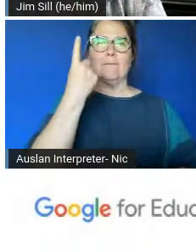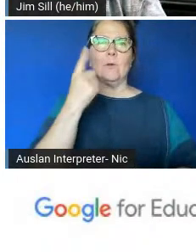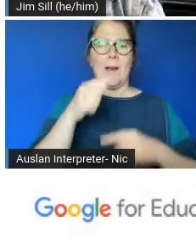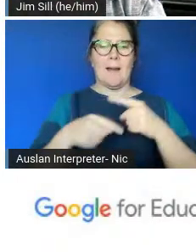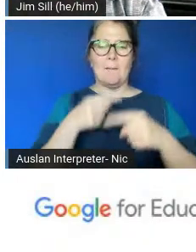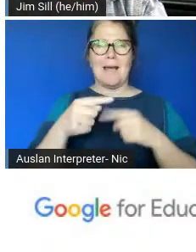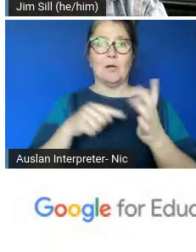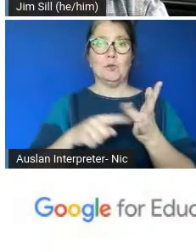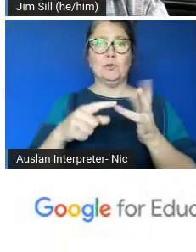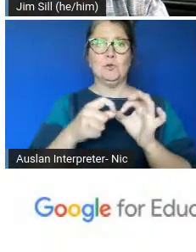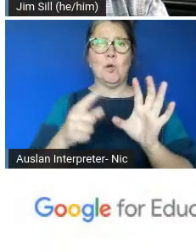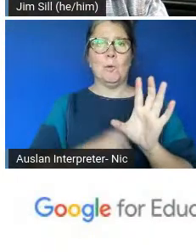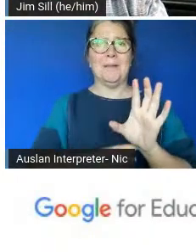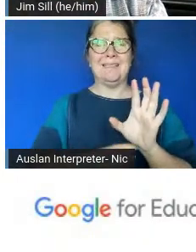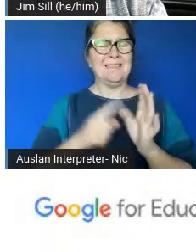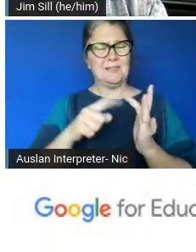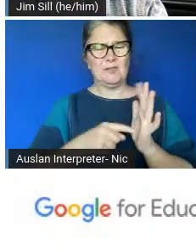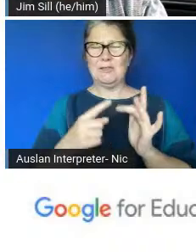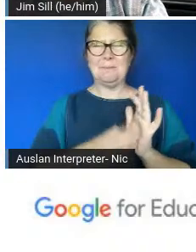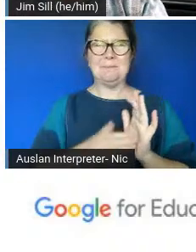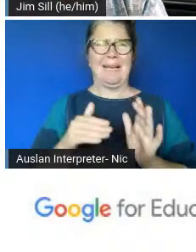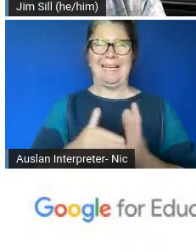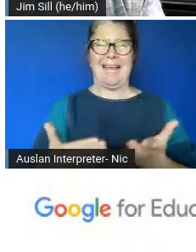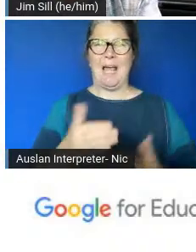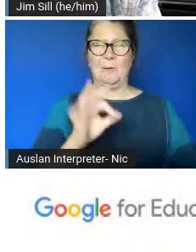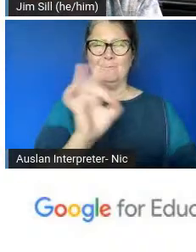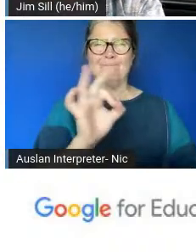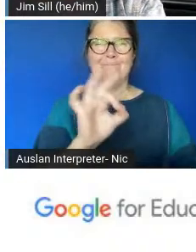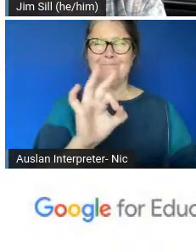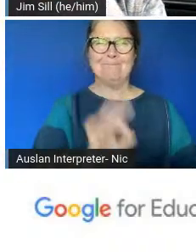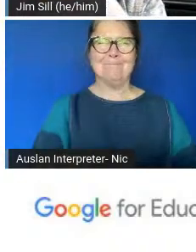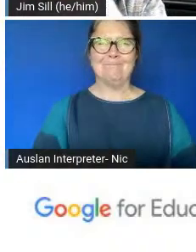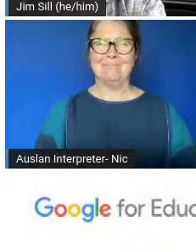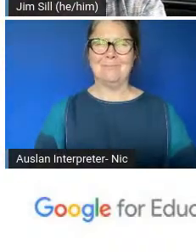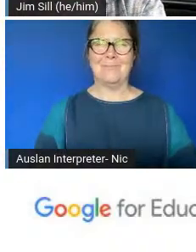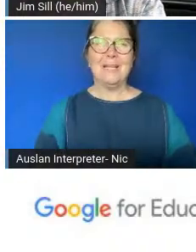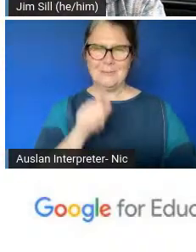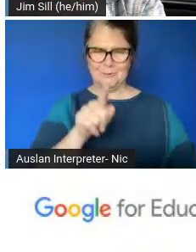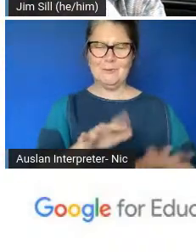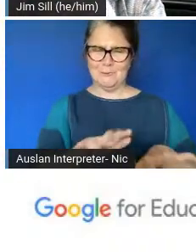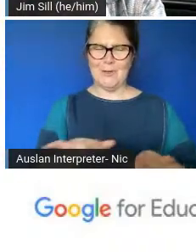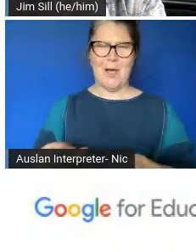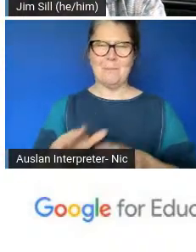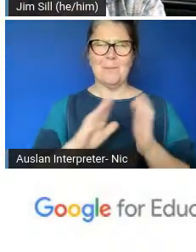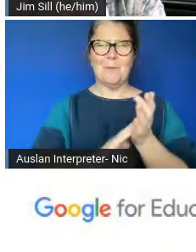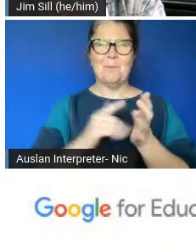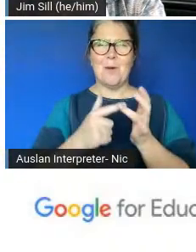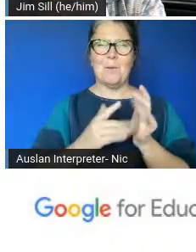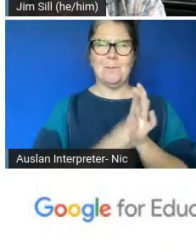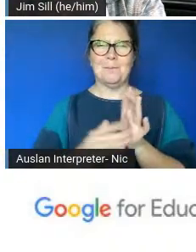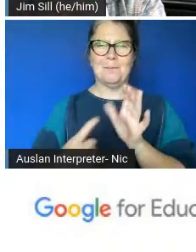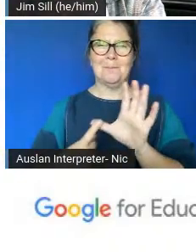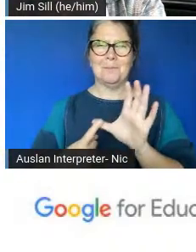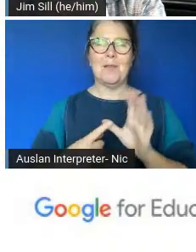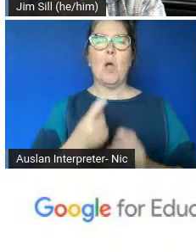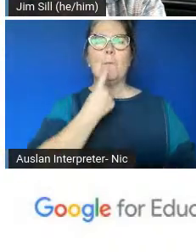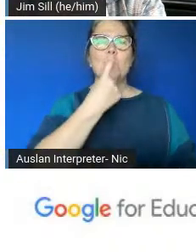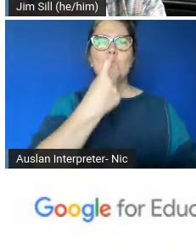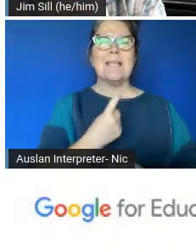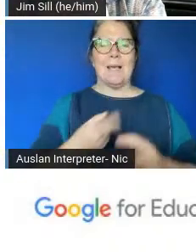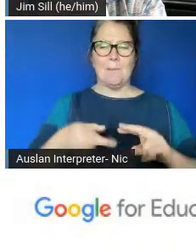not right now. Just not right now. Type in Museum of Modern Art. Museum of Modern